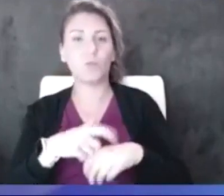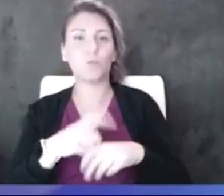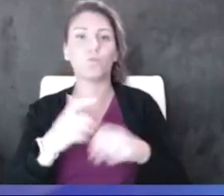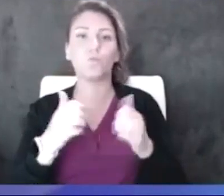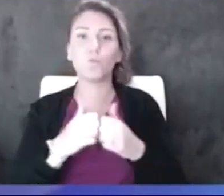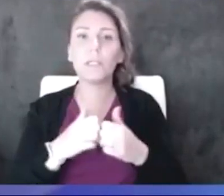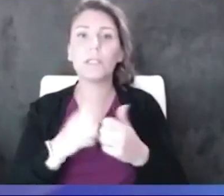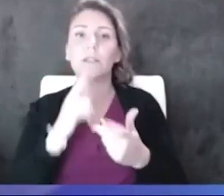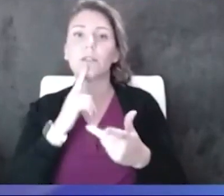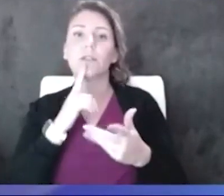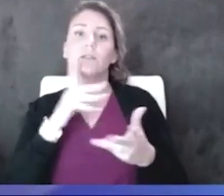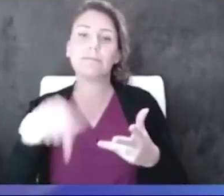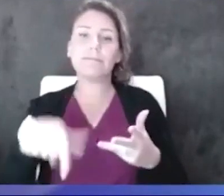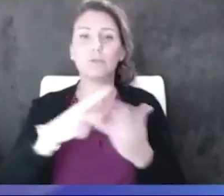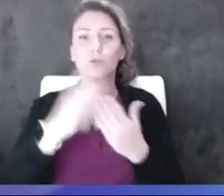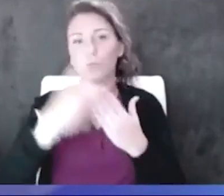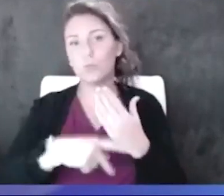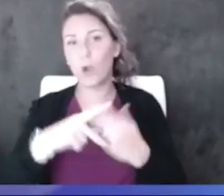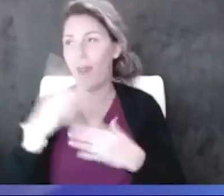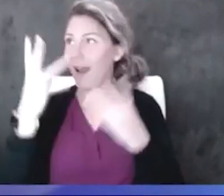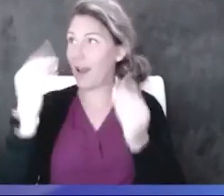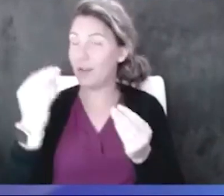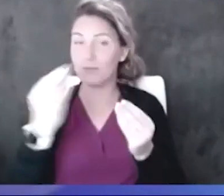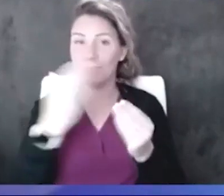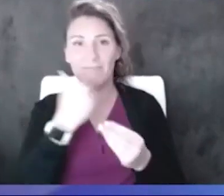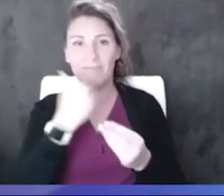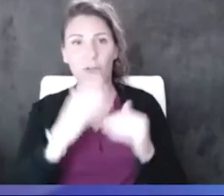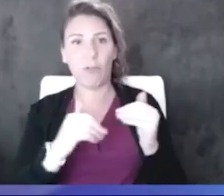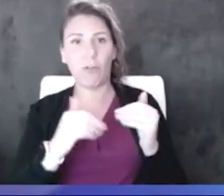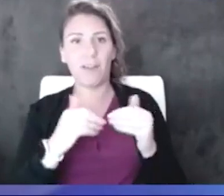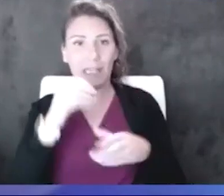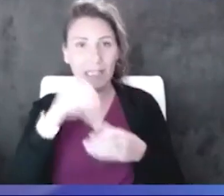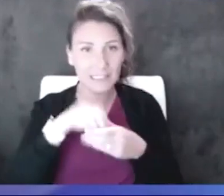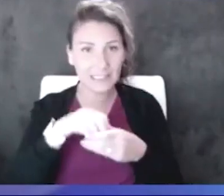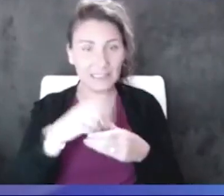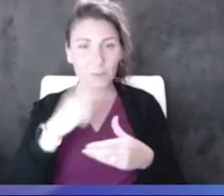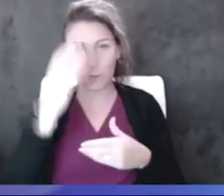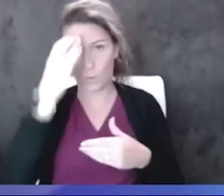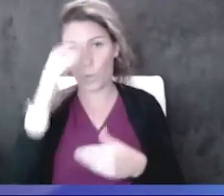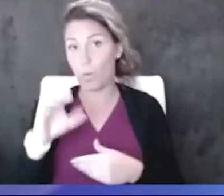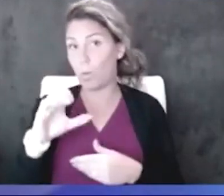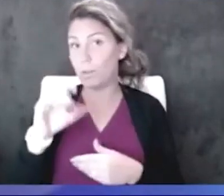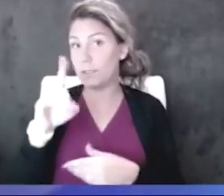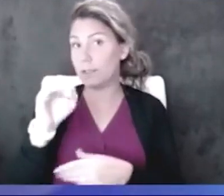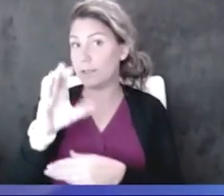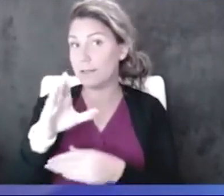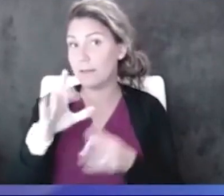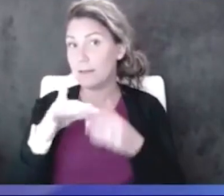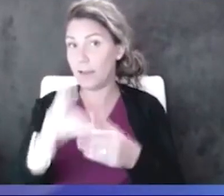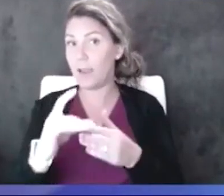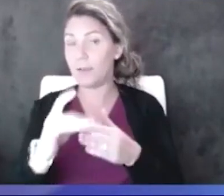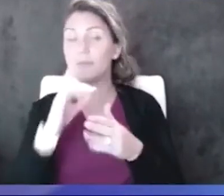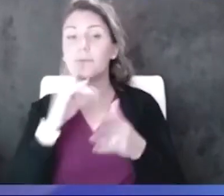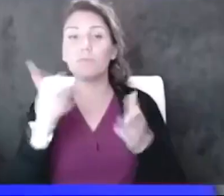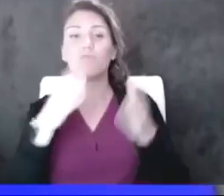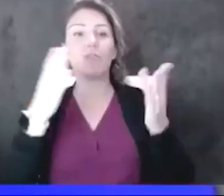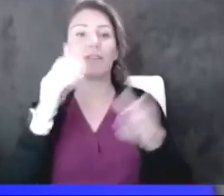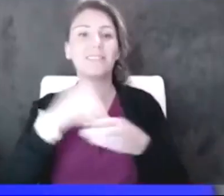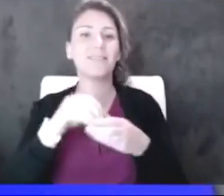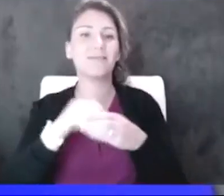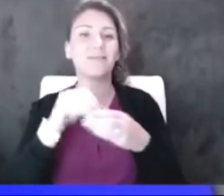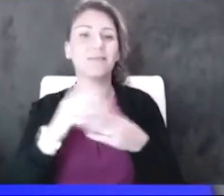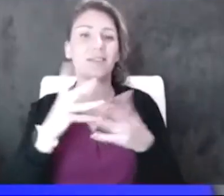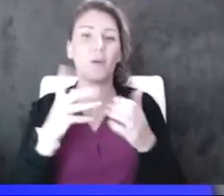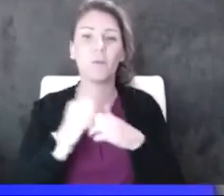safe than the indoor activities. We know now the CDC guidance suggests that in indoor settings, especially with folks who don't typically live